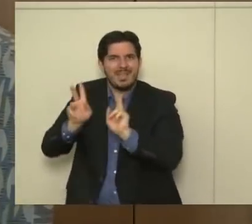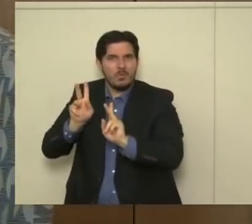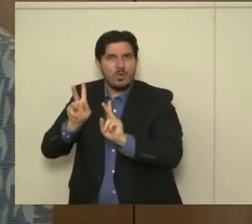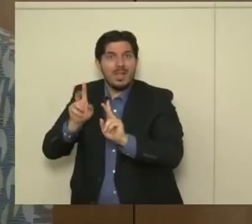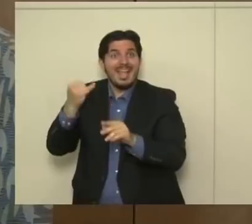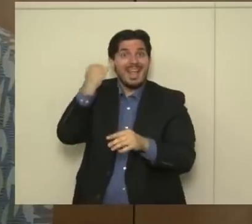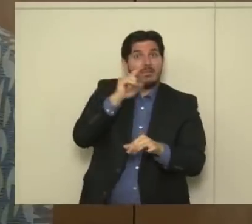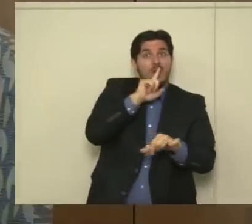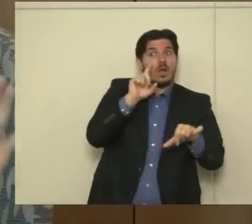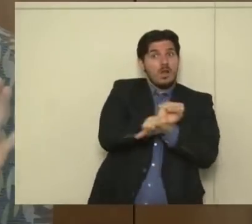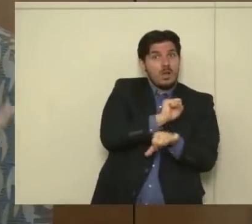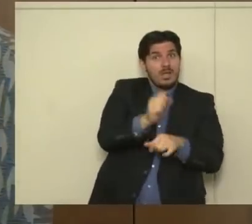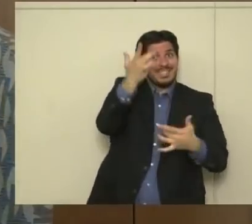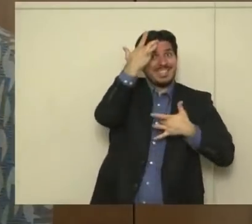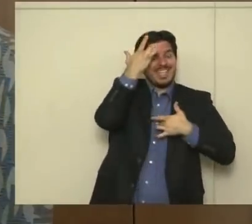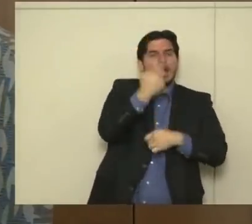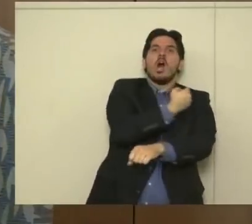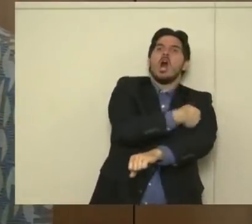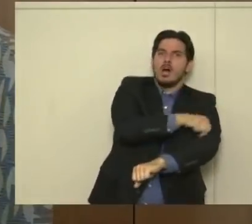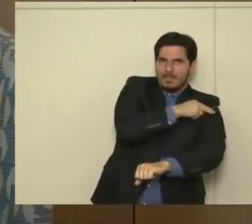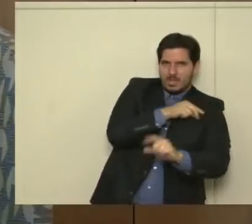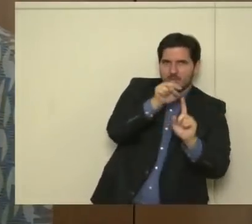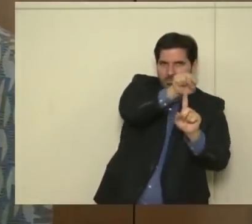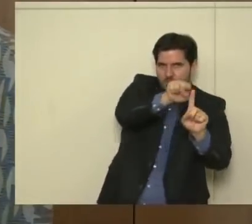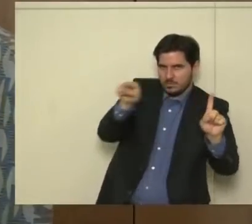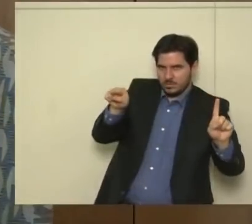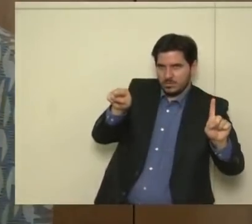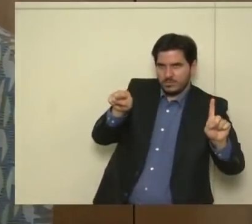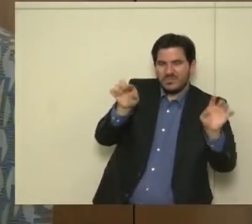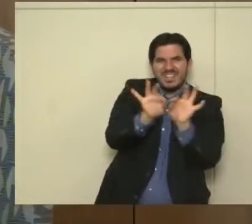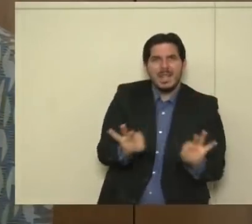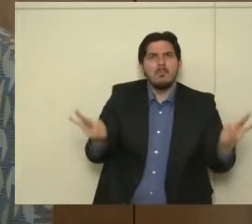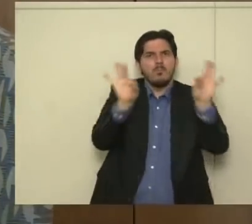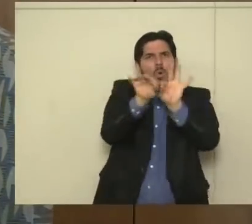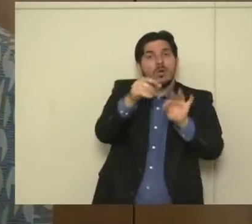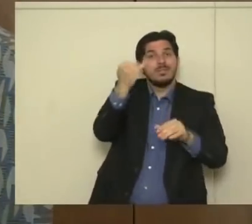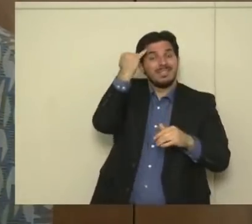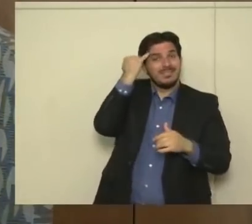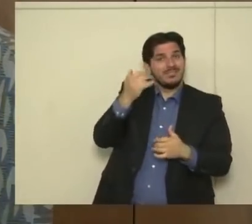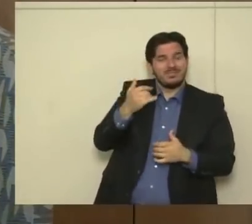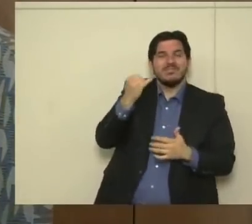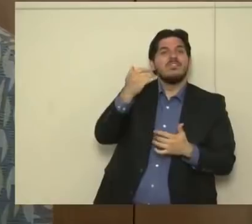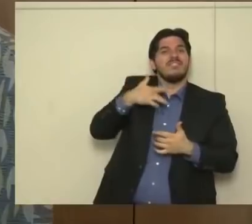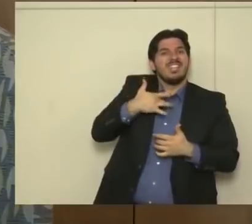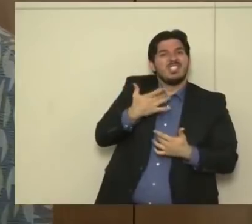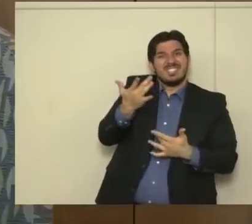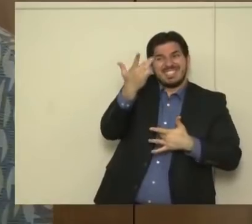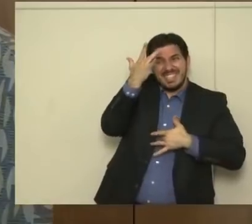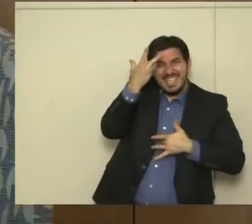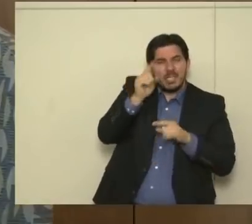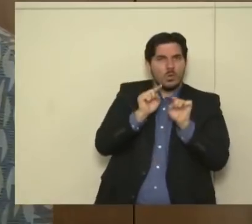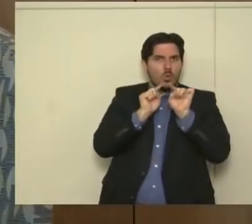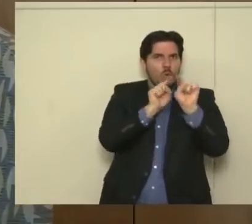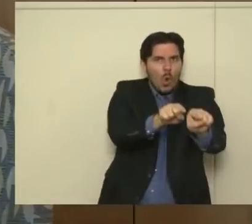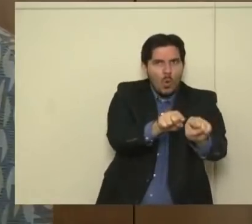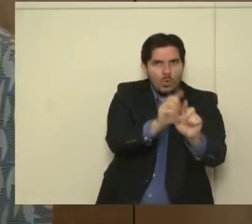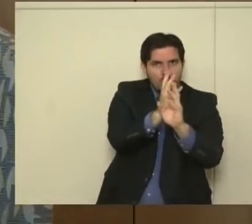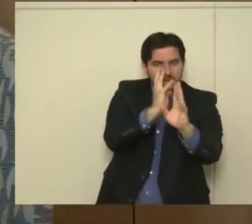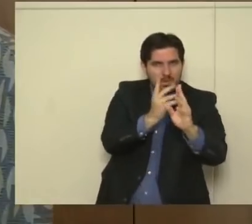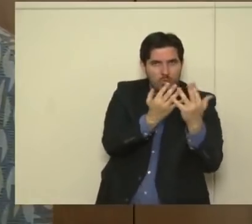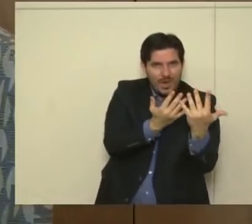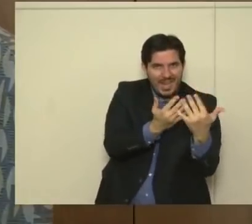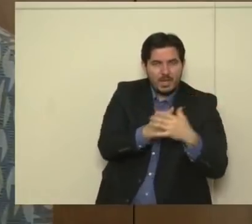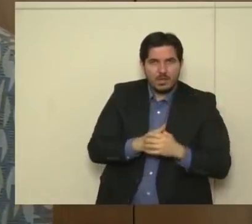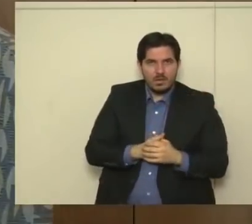and child care workers and essential businesses. If we have a rapid response, we have 30 rapid responses